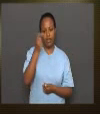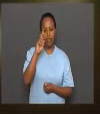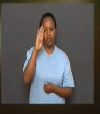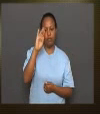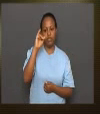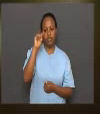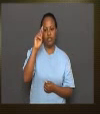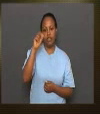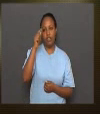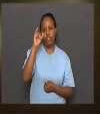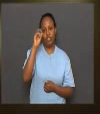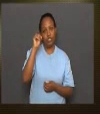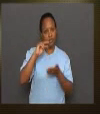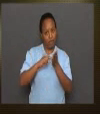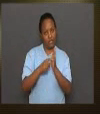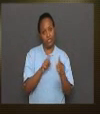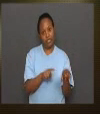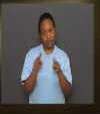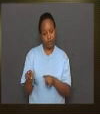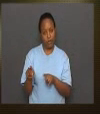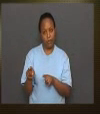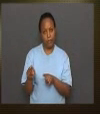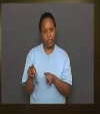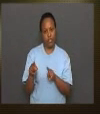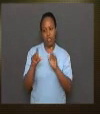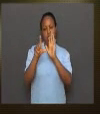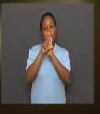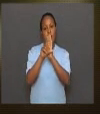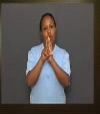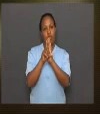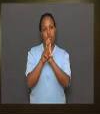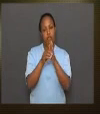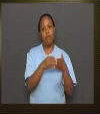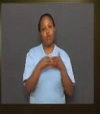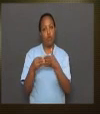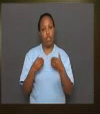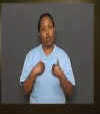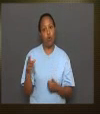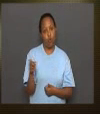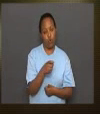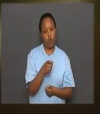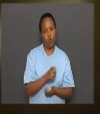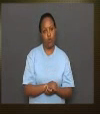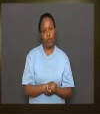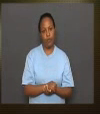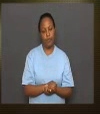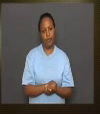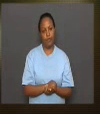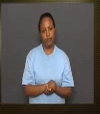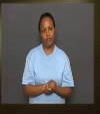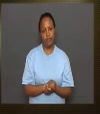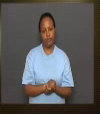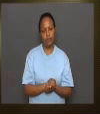Arbitration is a means of applying legal principles to a controversy within